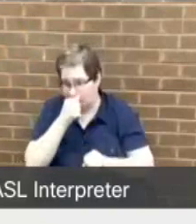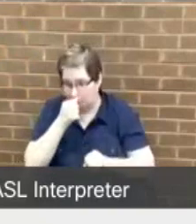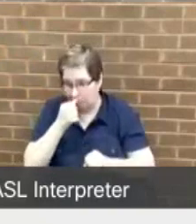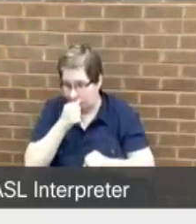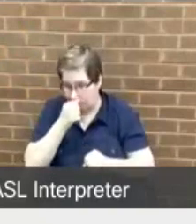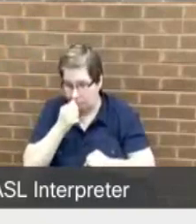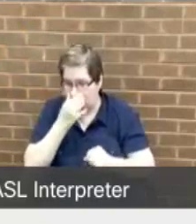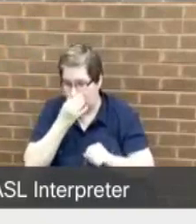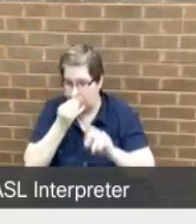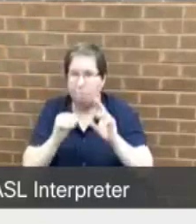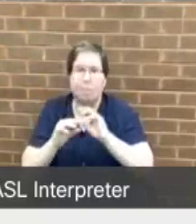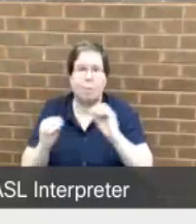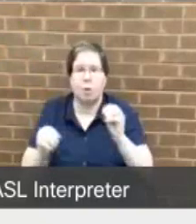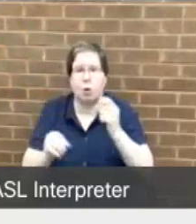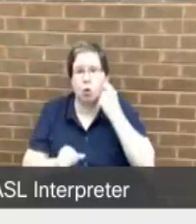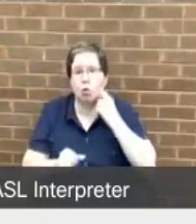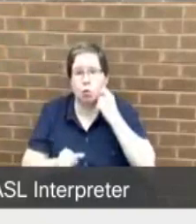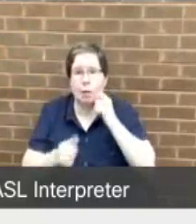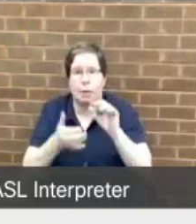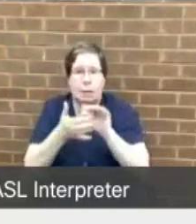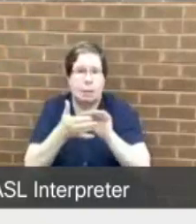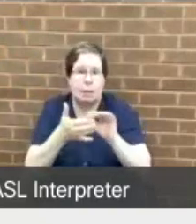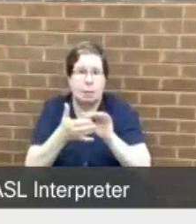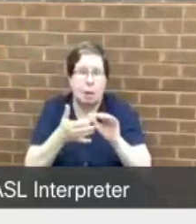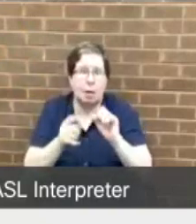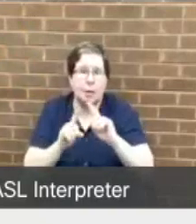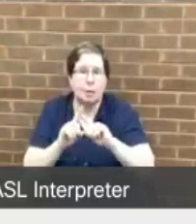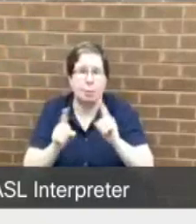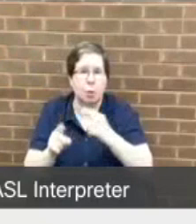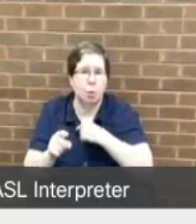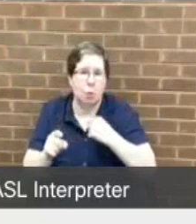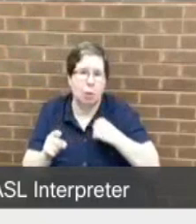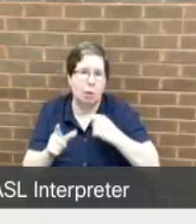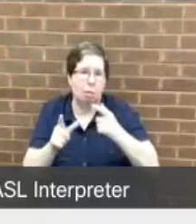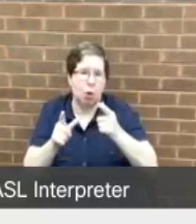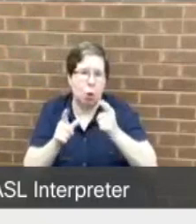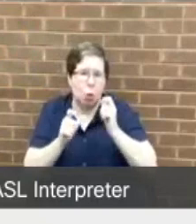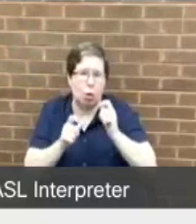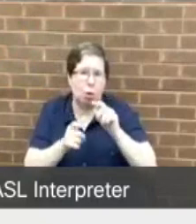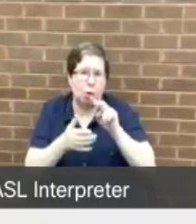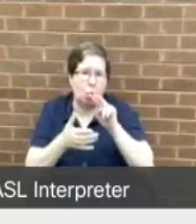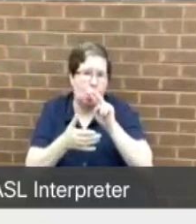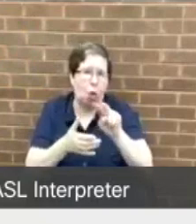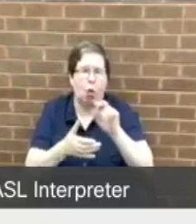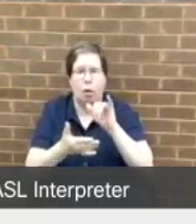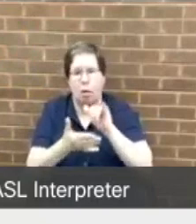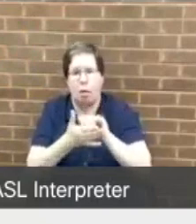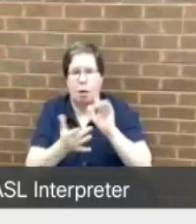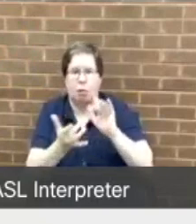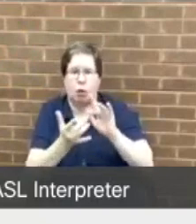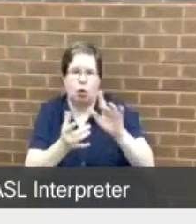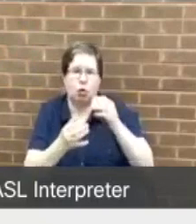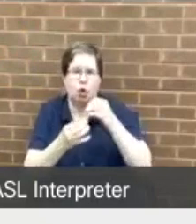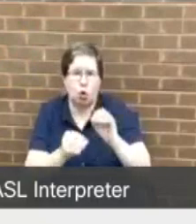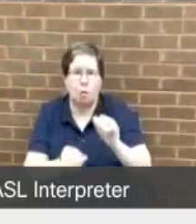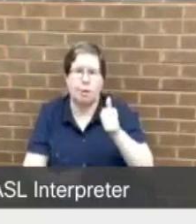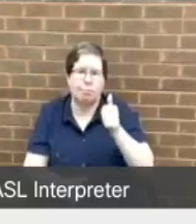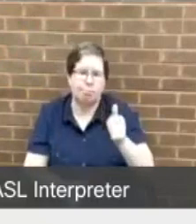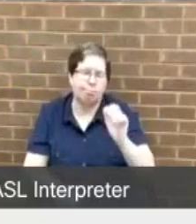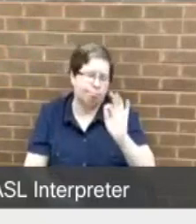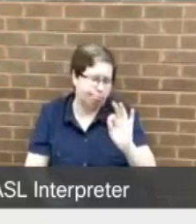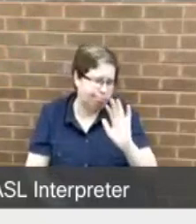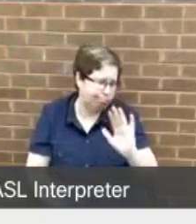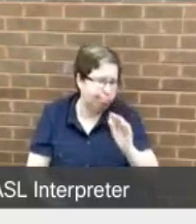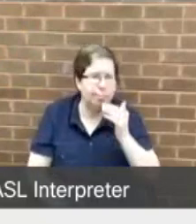studies, but we can certainly have the team take a quick look at that as well, and we can reach out to your office. Great, that would be